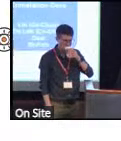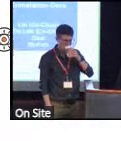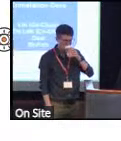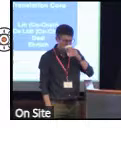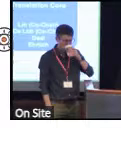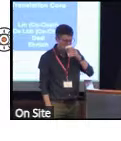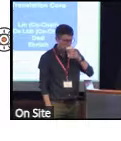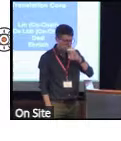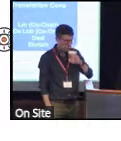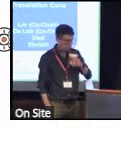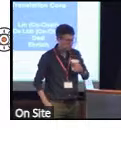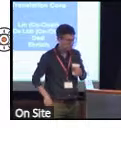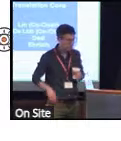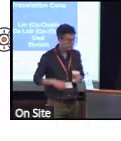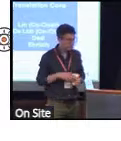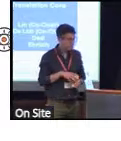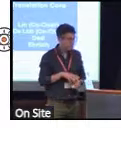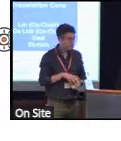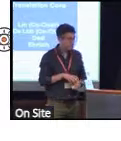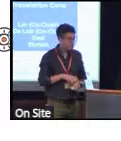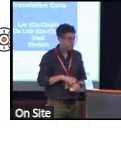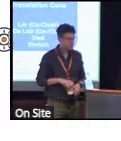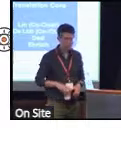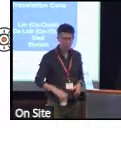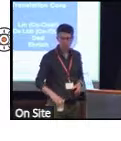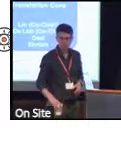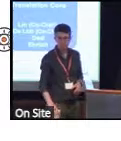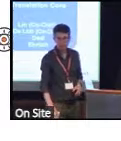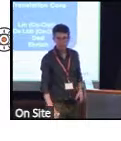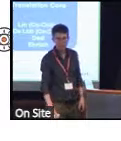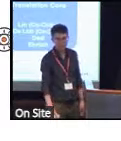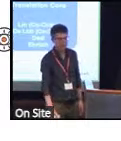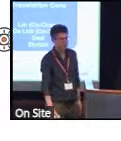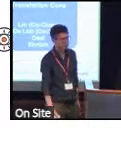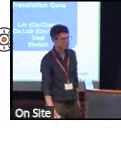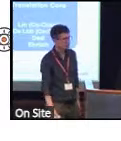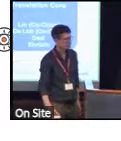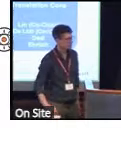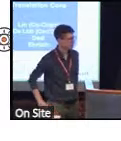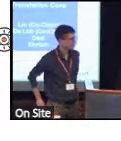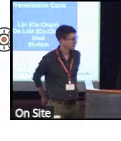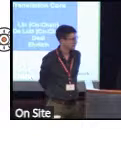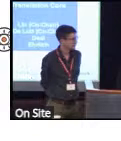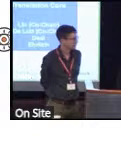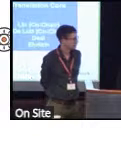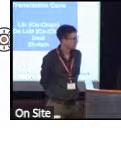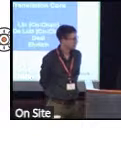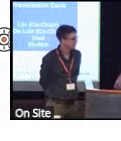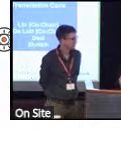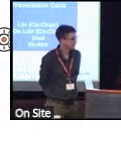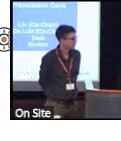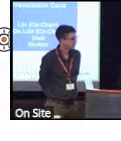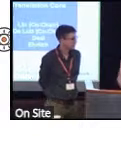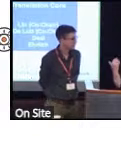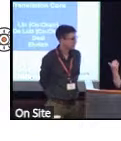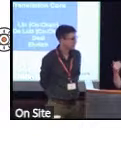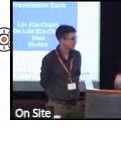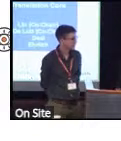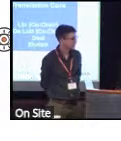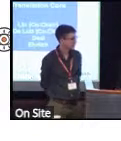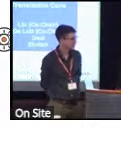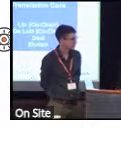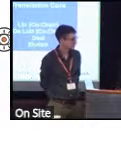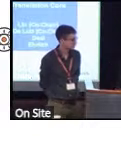really outstanding team. We have a Sense Network steering committee that's headed by myself and